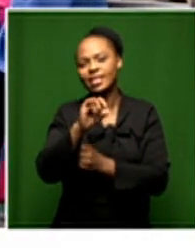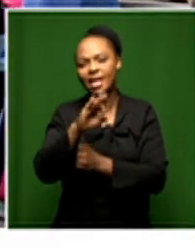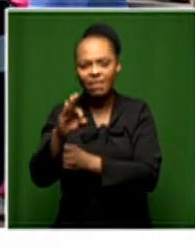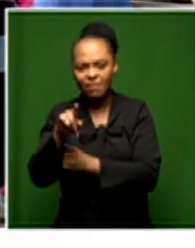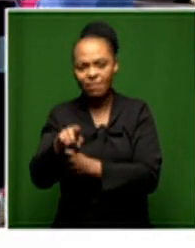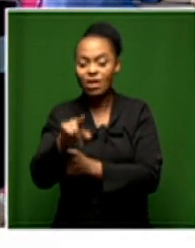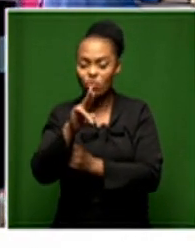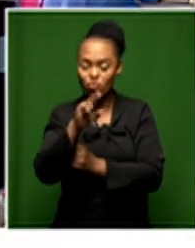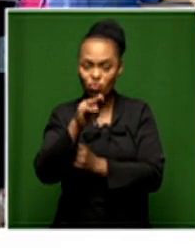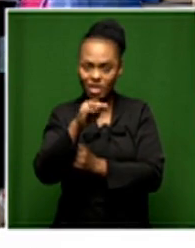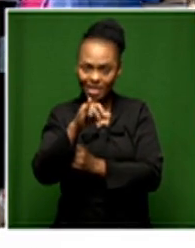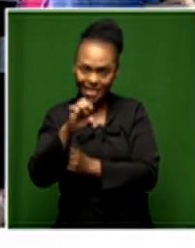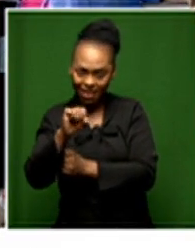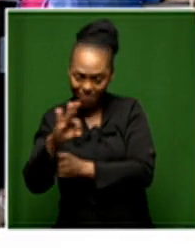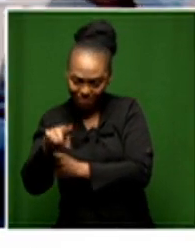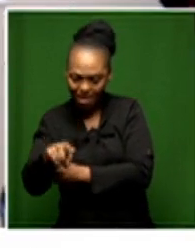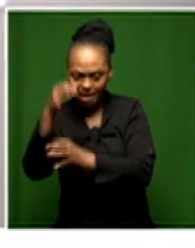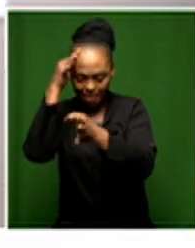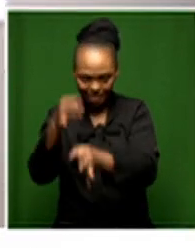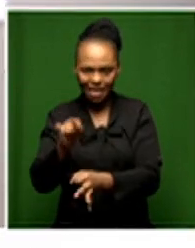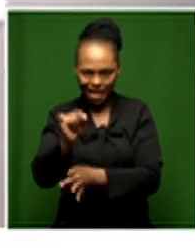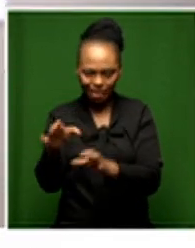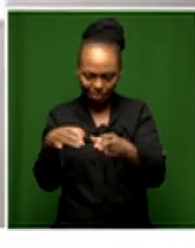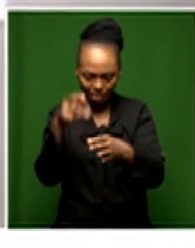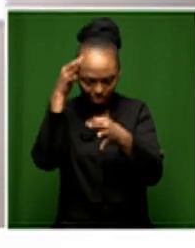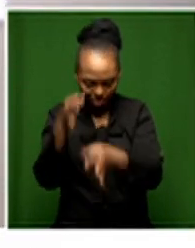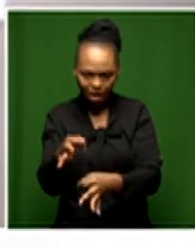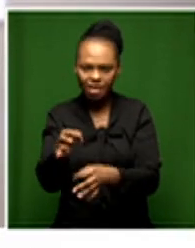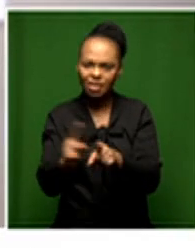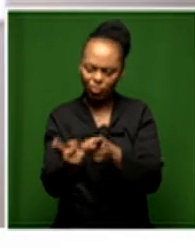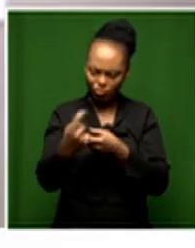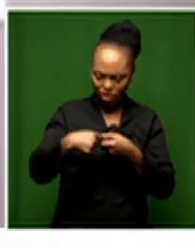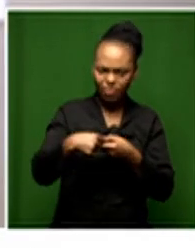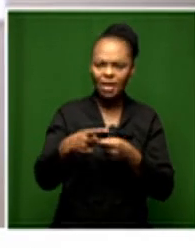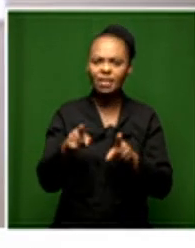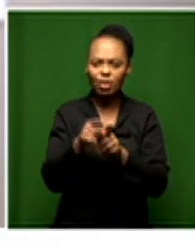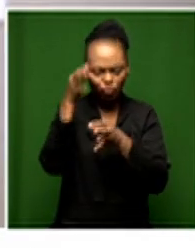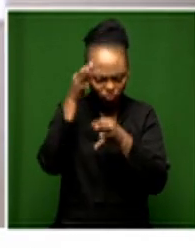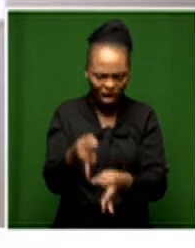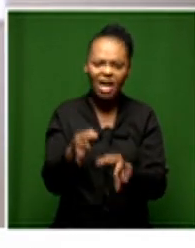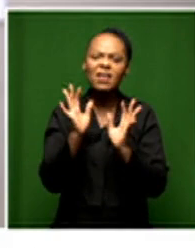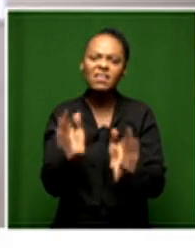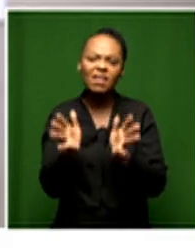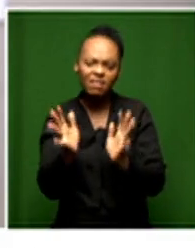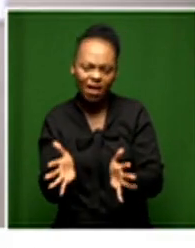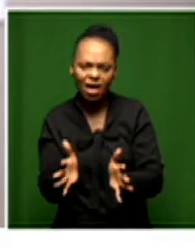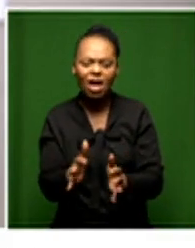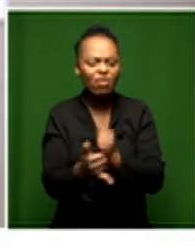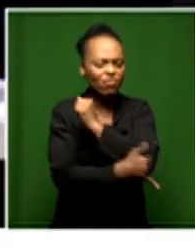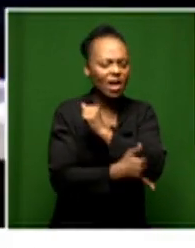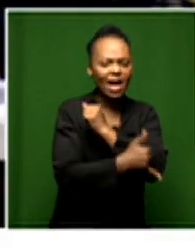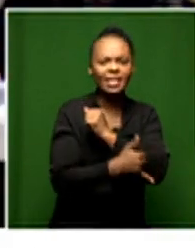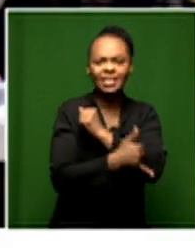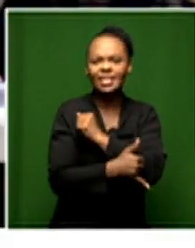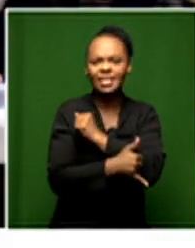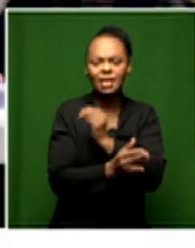WHO, UNICEF will decide, and have been decided actually, which country will